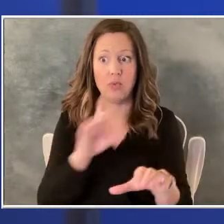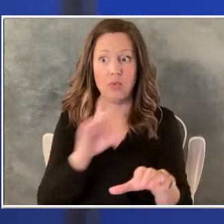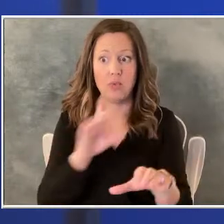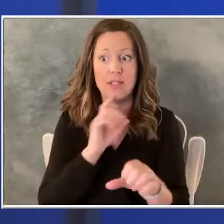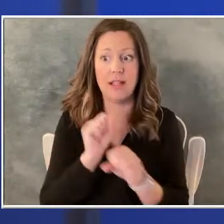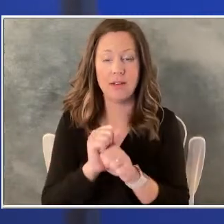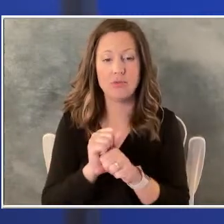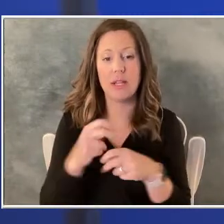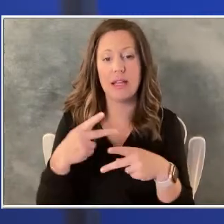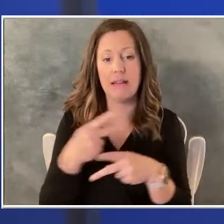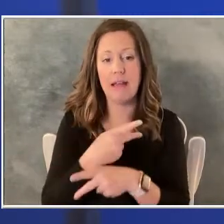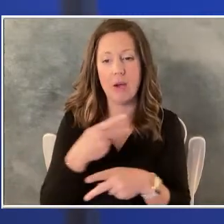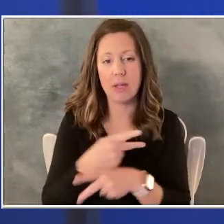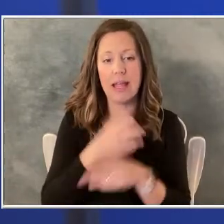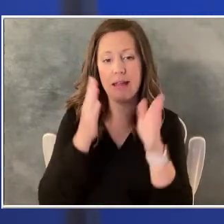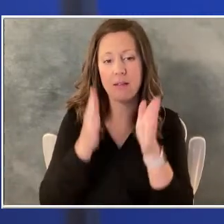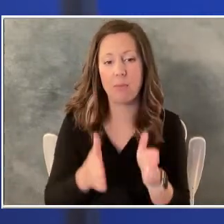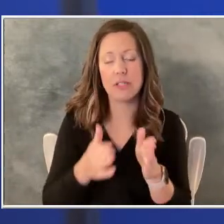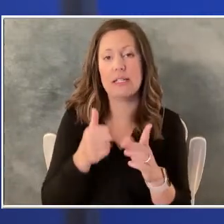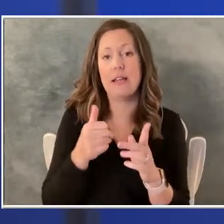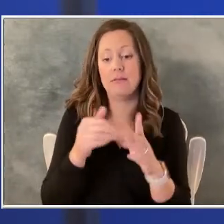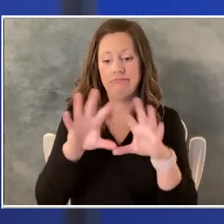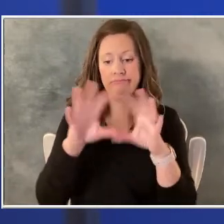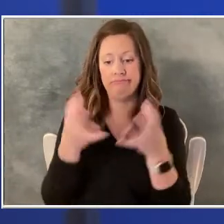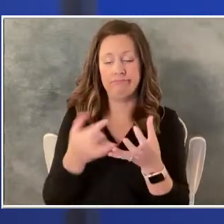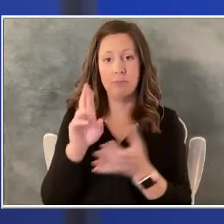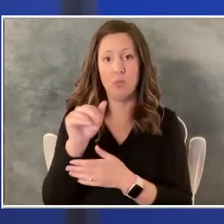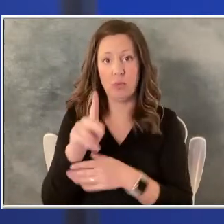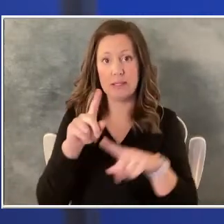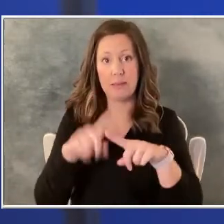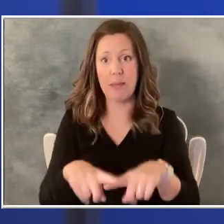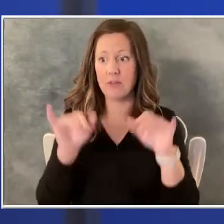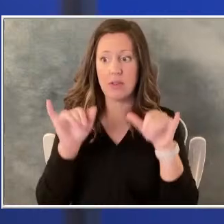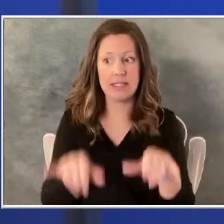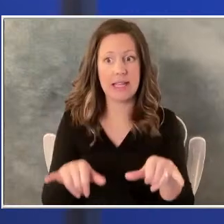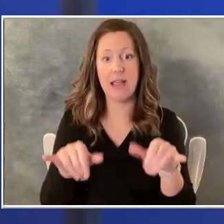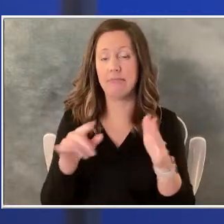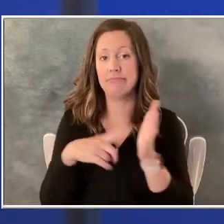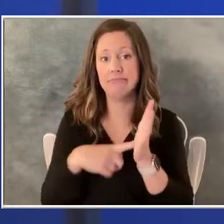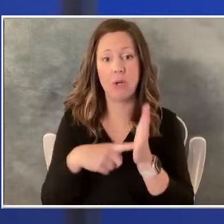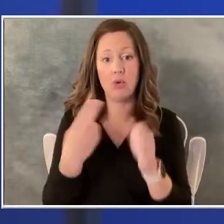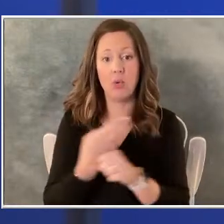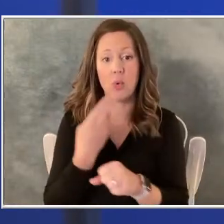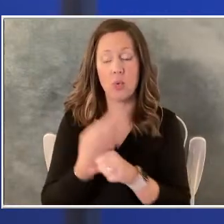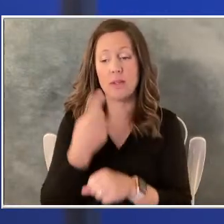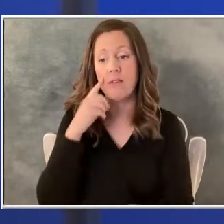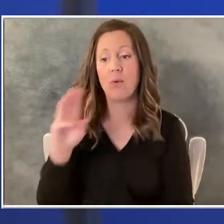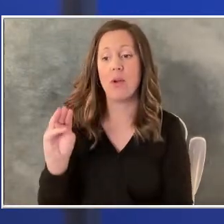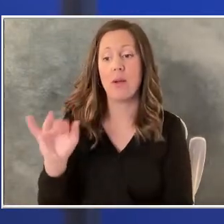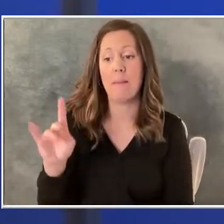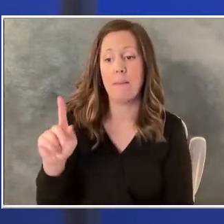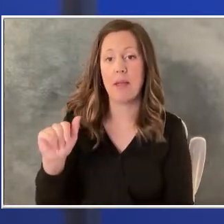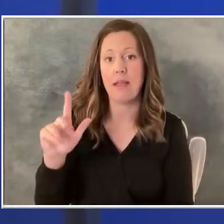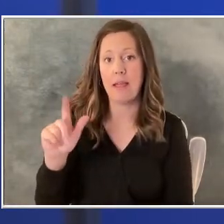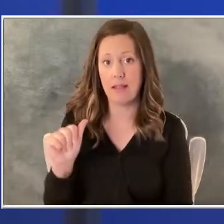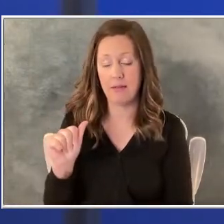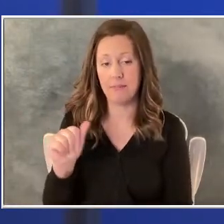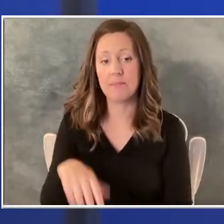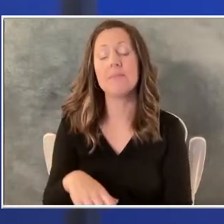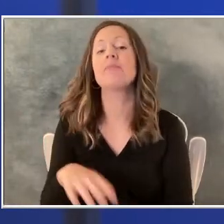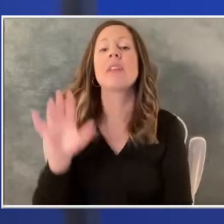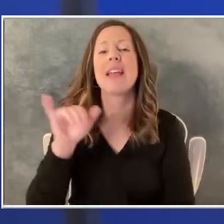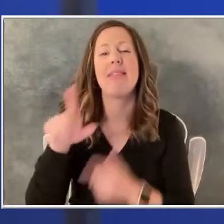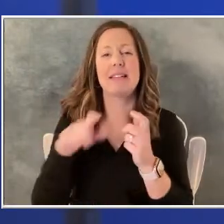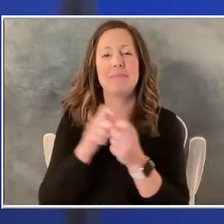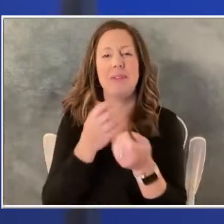somebody's risk based upon the same model that was used for Mikayla, the Tyrer-Cuzick model that takes into account all kinds